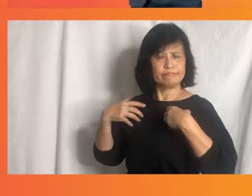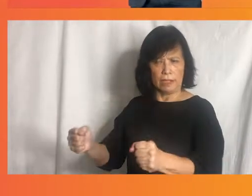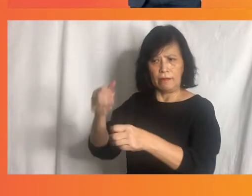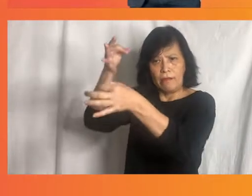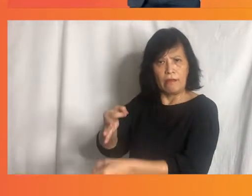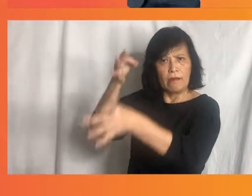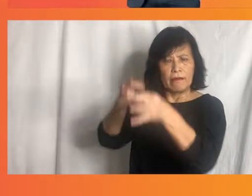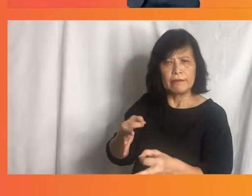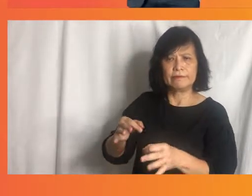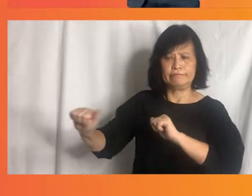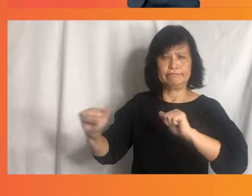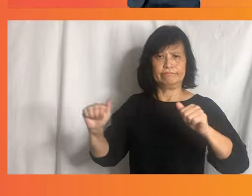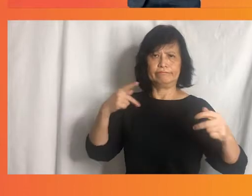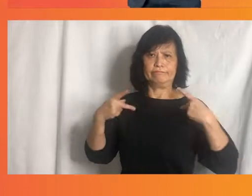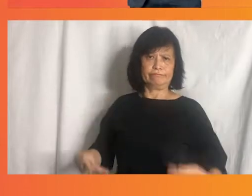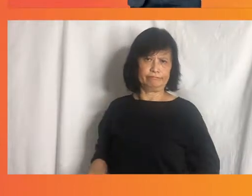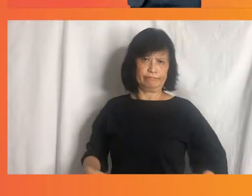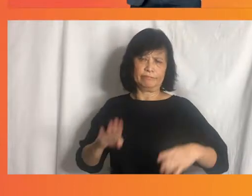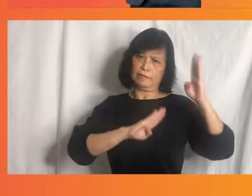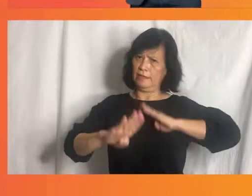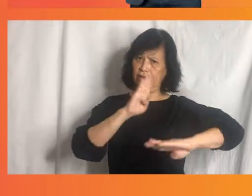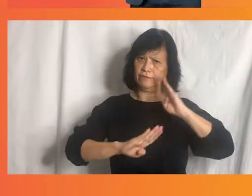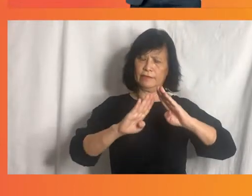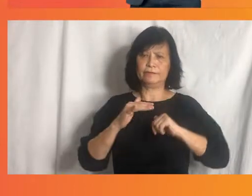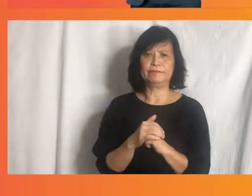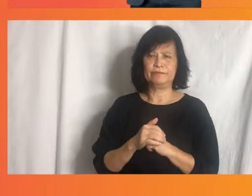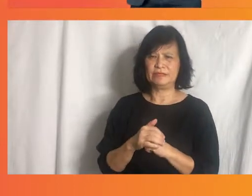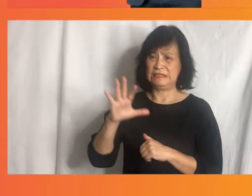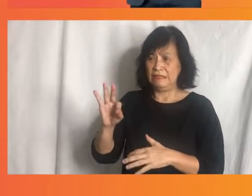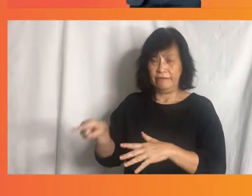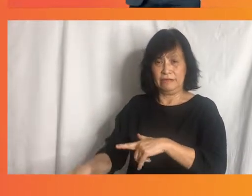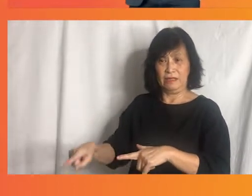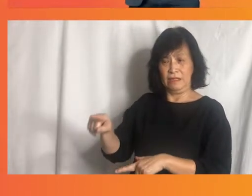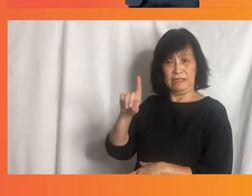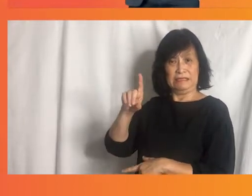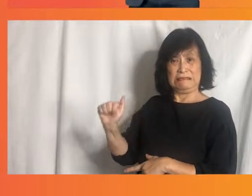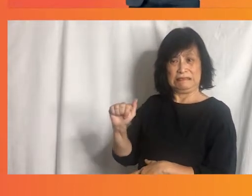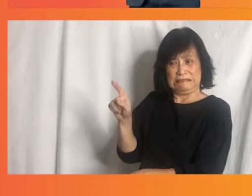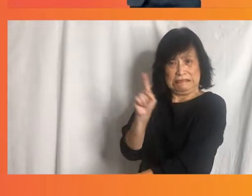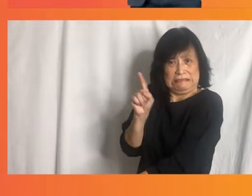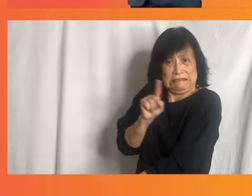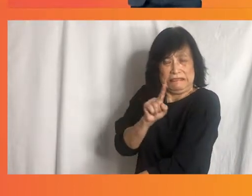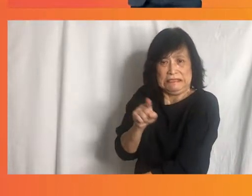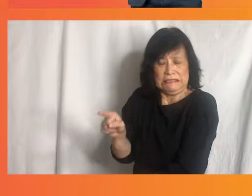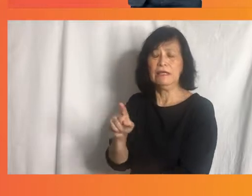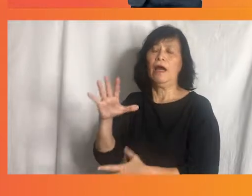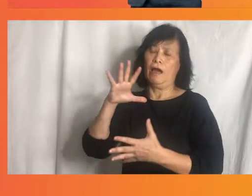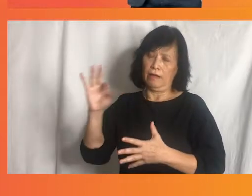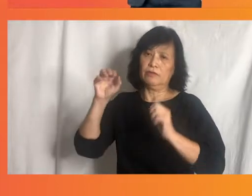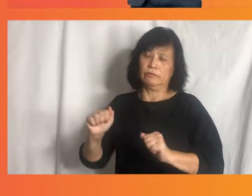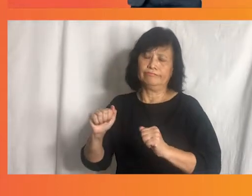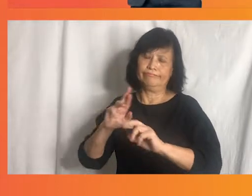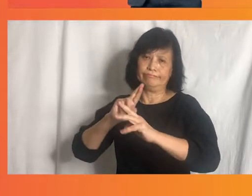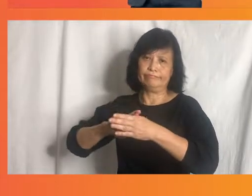determinant of physical activity behavior. The severity of health condition can result in a higher degree of disability, which